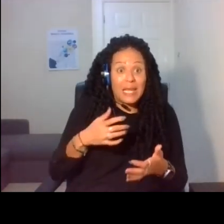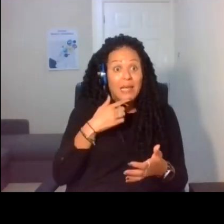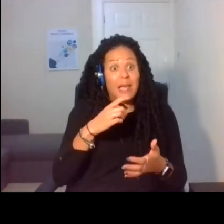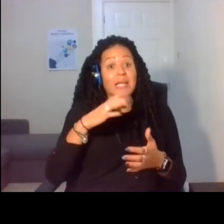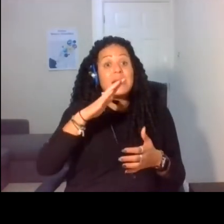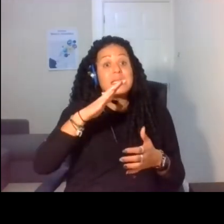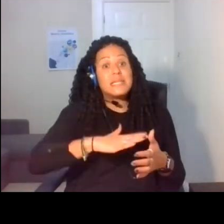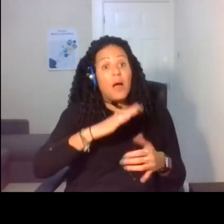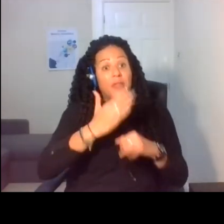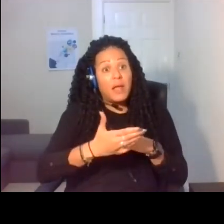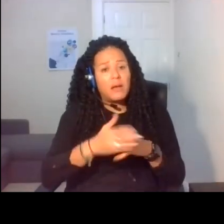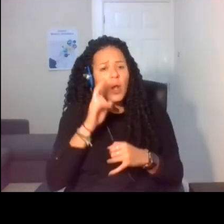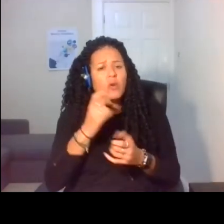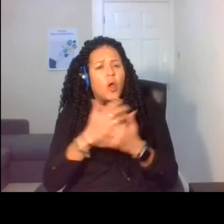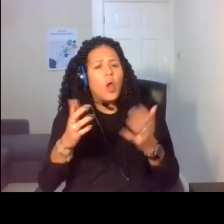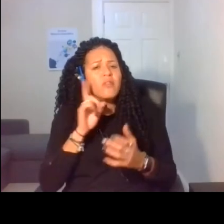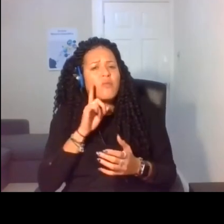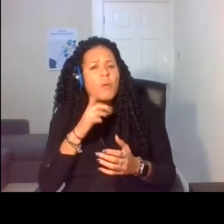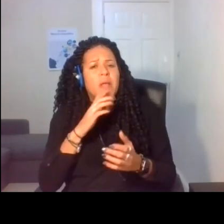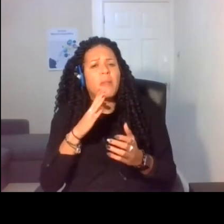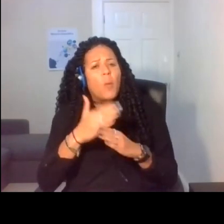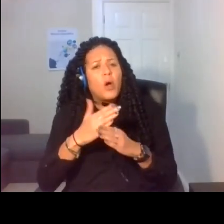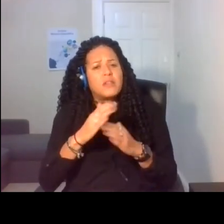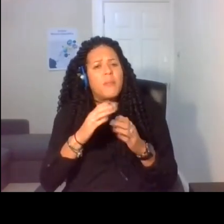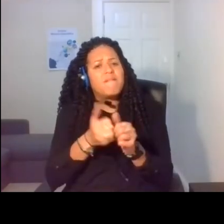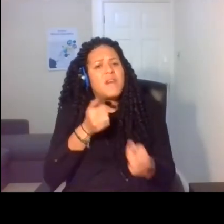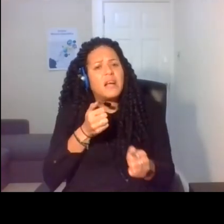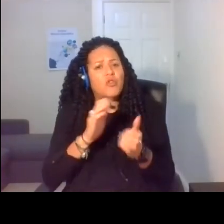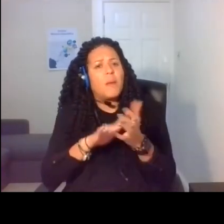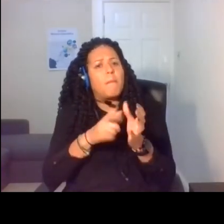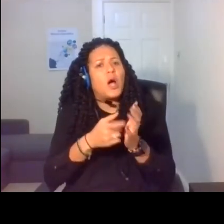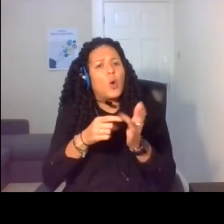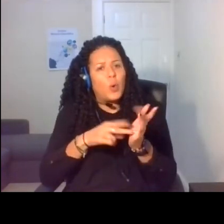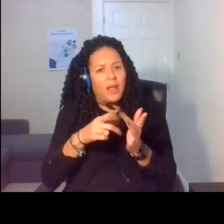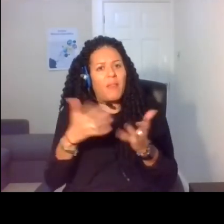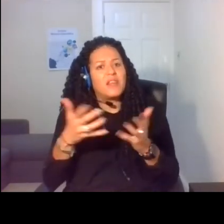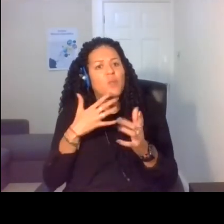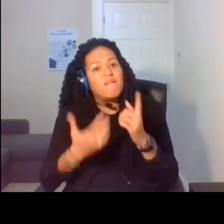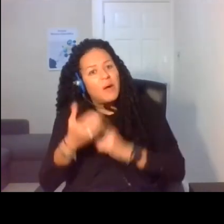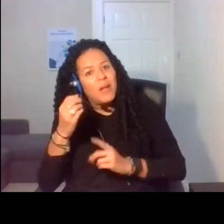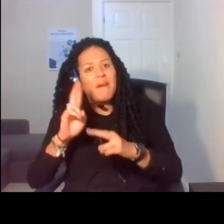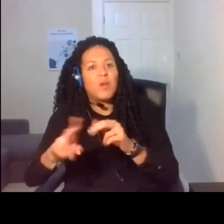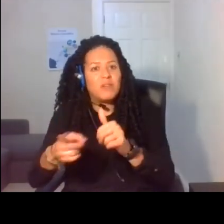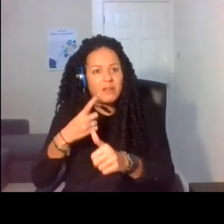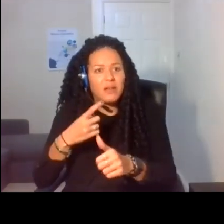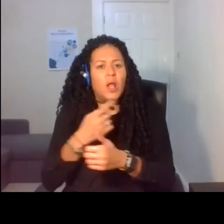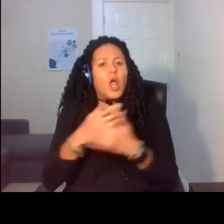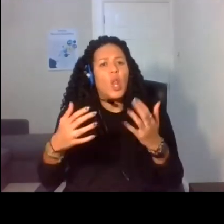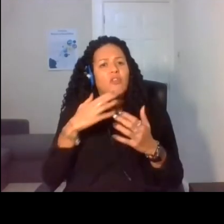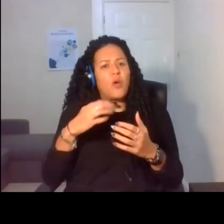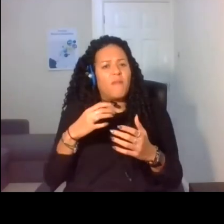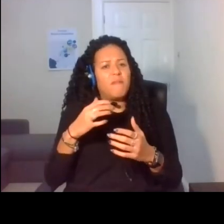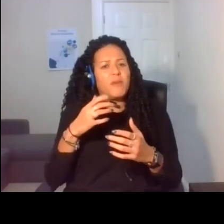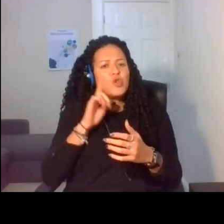worked at Marconi, which I think is where Frances found out about Florence Attridge, various suffragettes, but also people